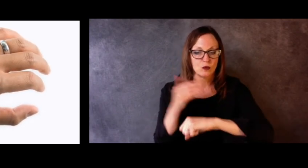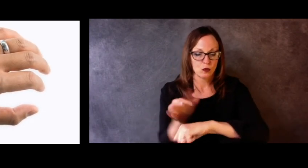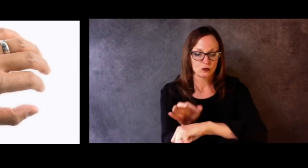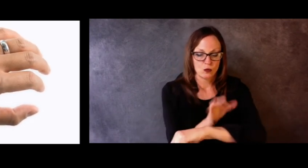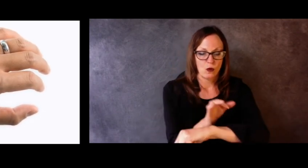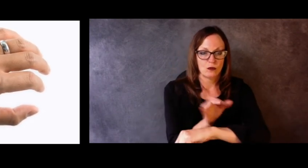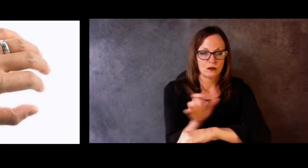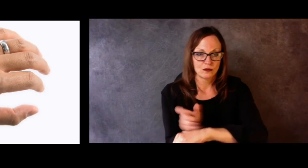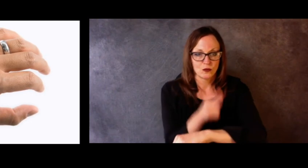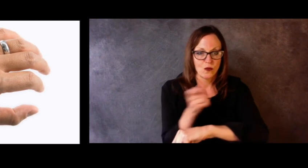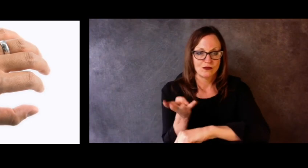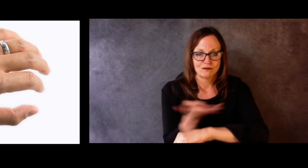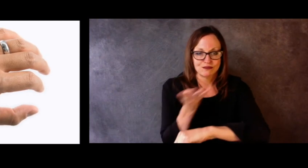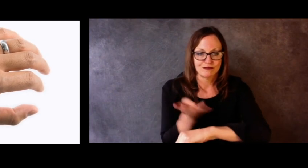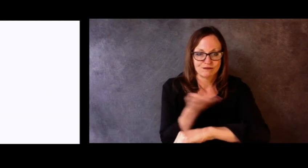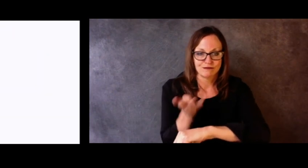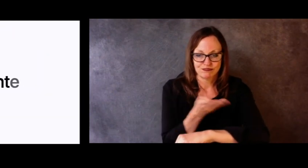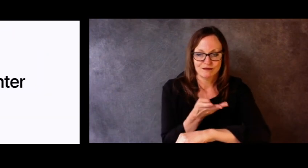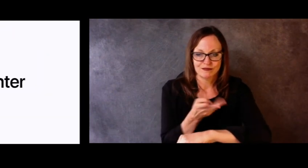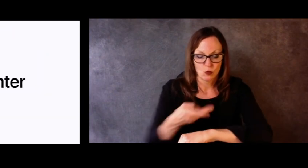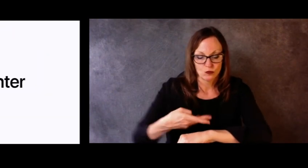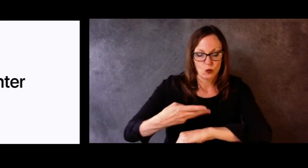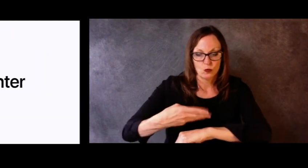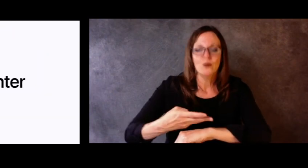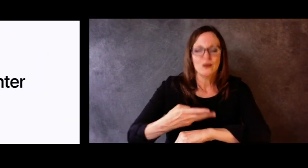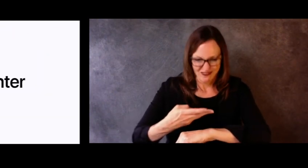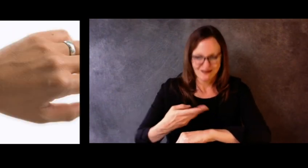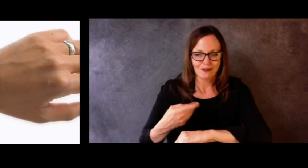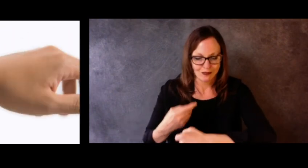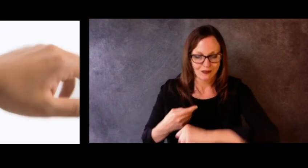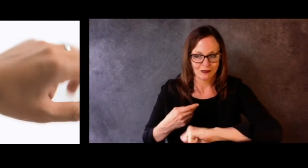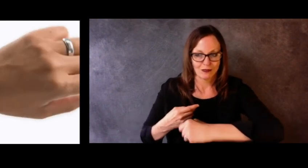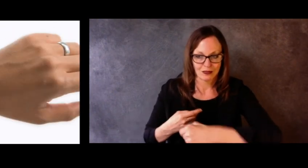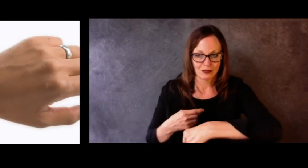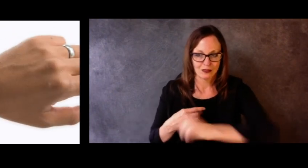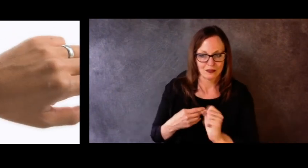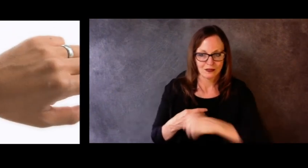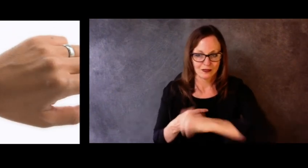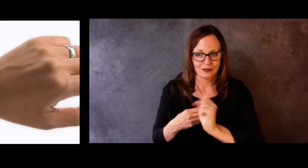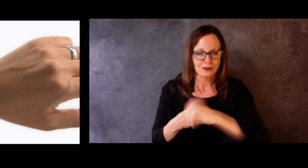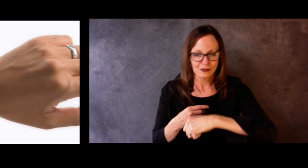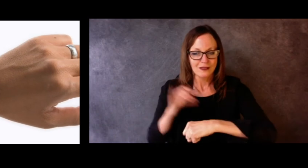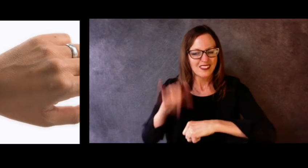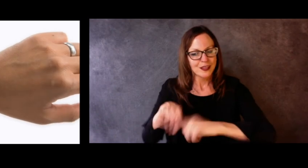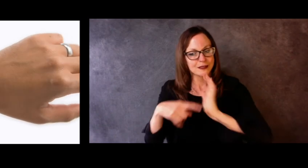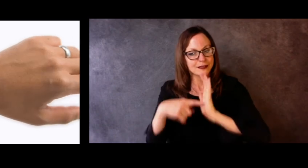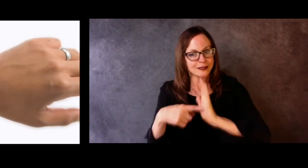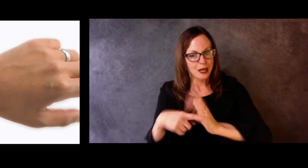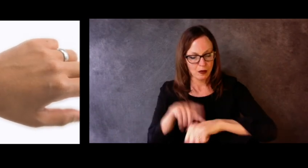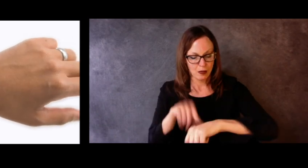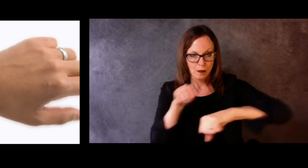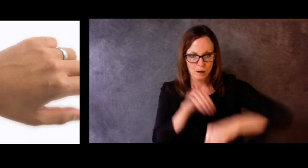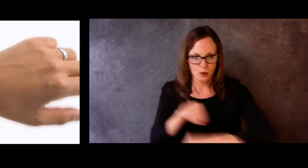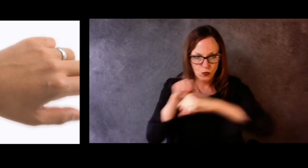over the end button to stop the workout. The motion pointer can also be activated by simply shaking your hand. So that's Assistive